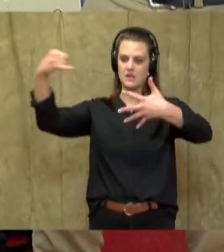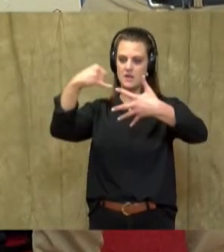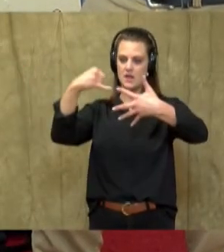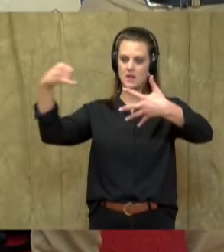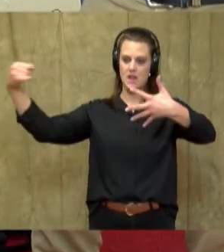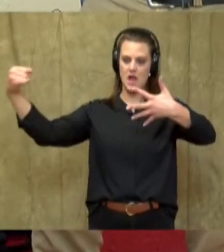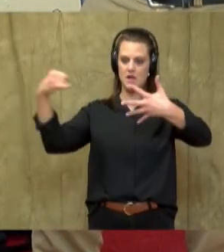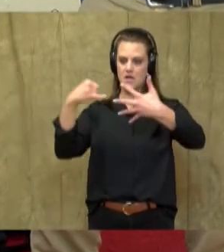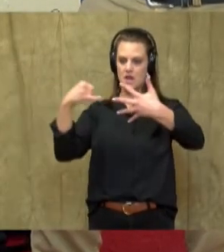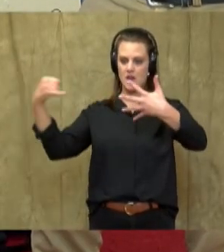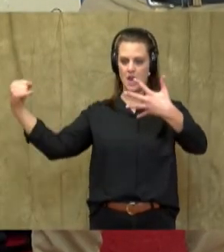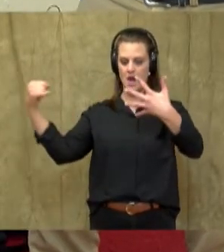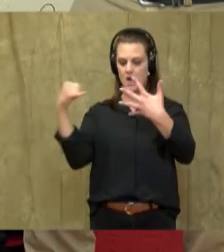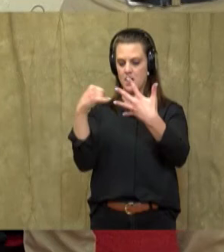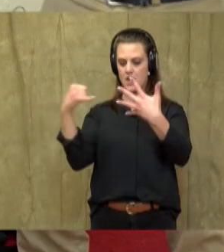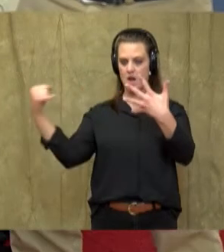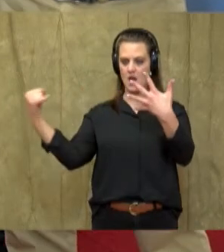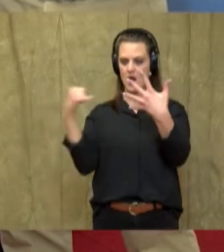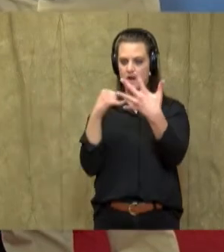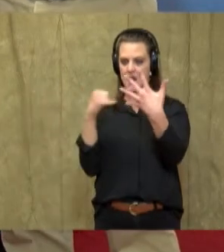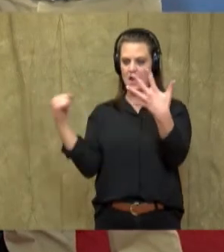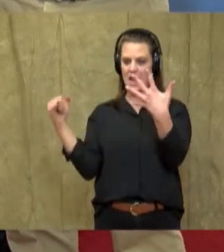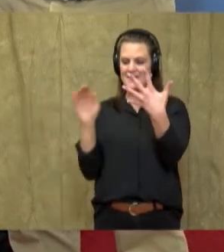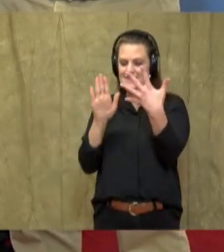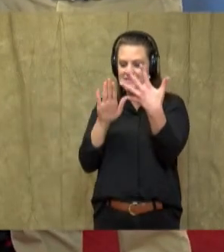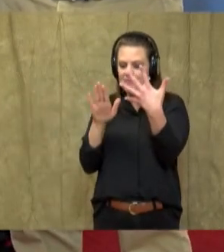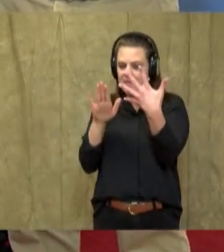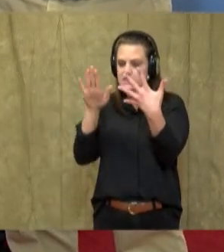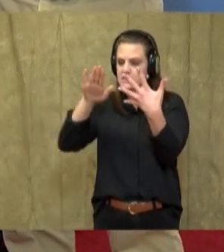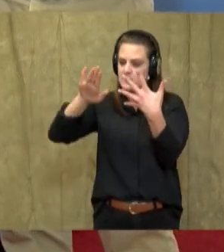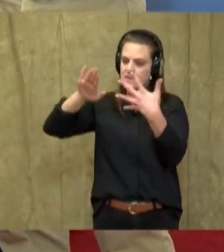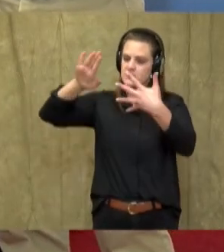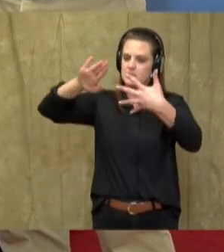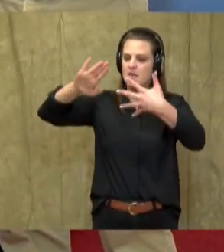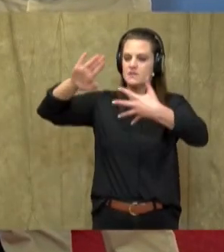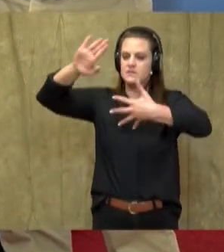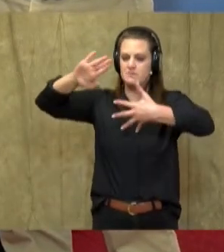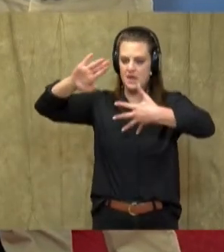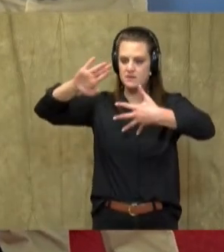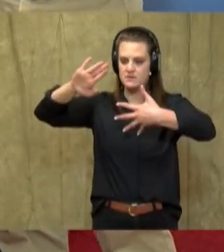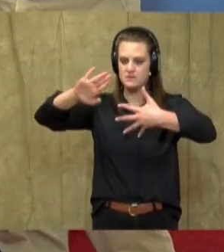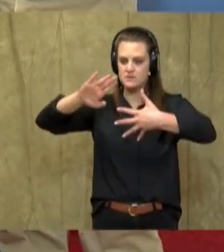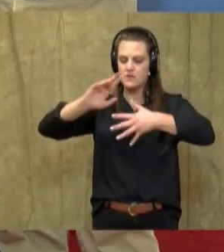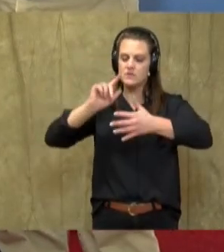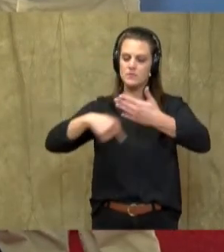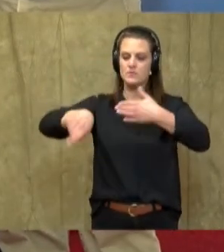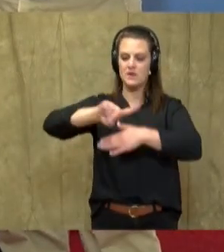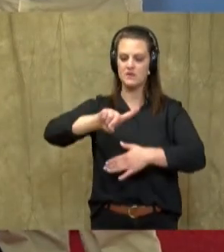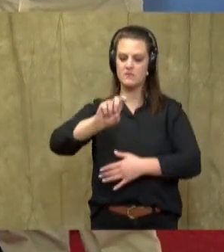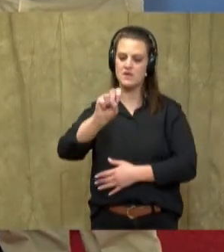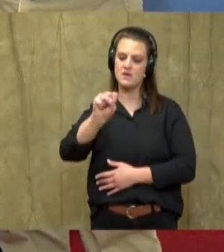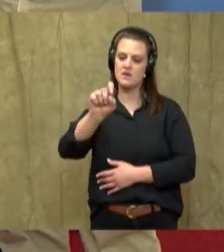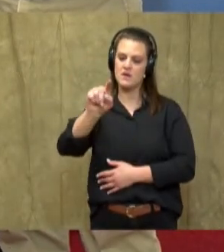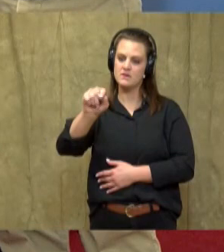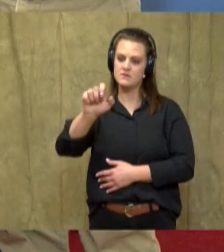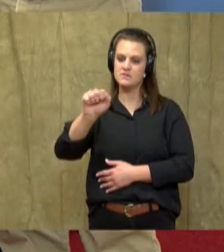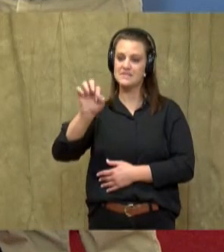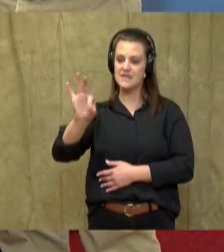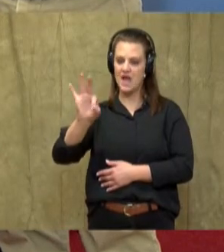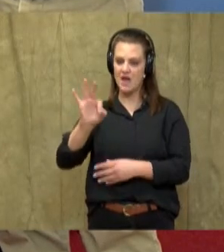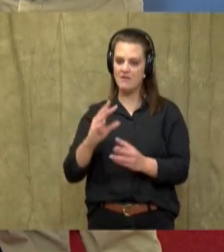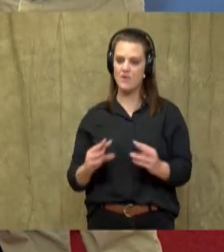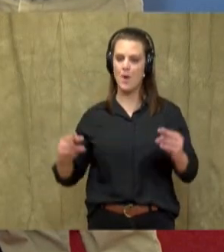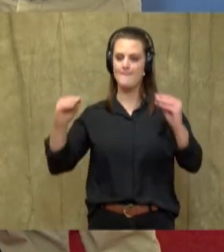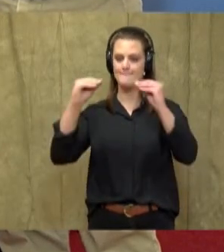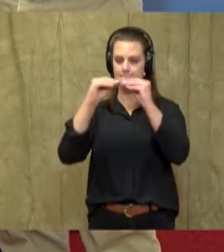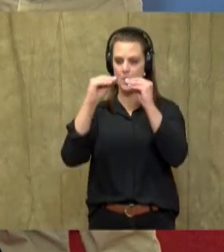4 spaces, and we'll begin to learn a little bit more about the musical staff next week. And what are we going